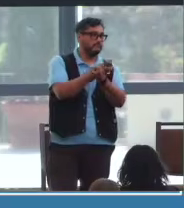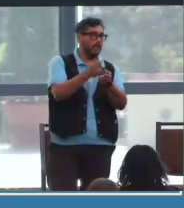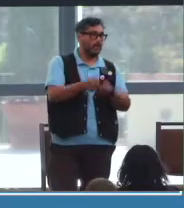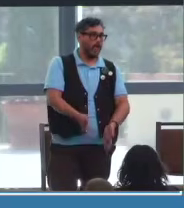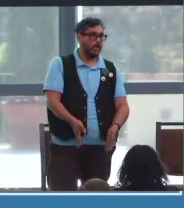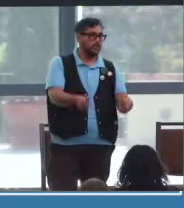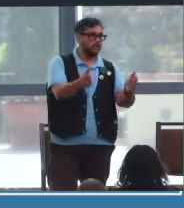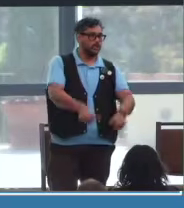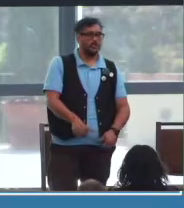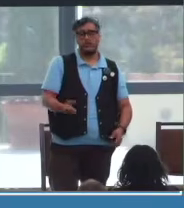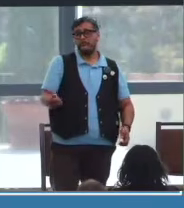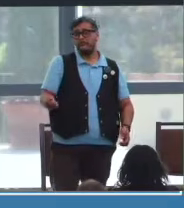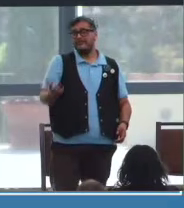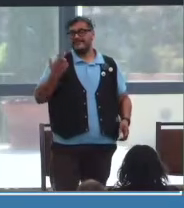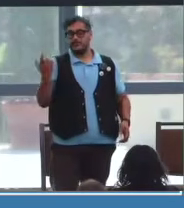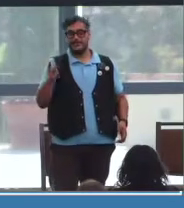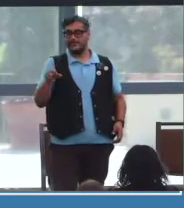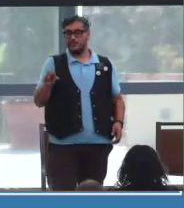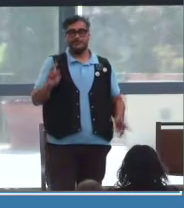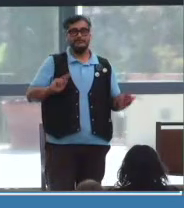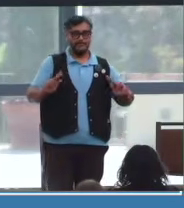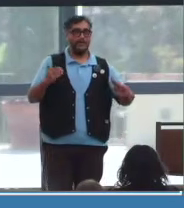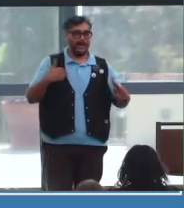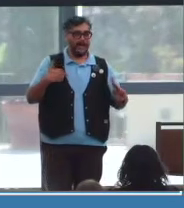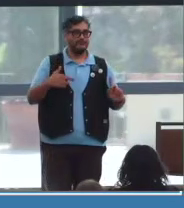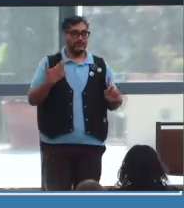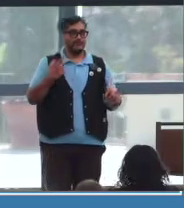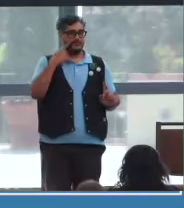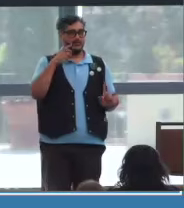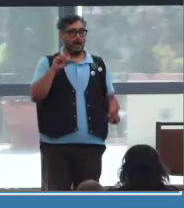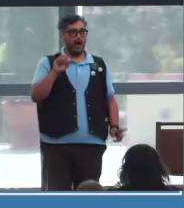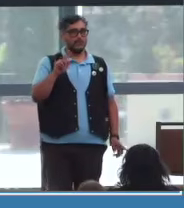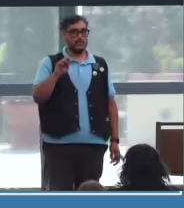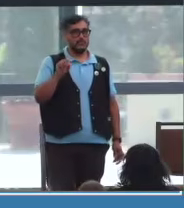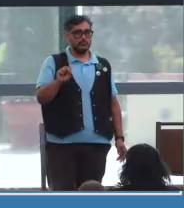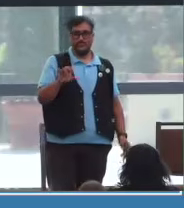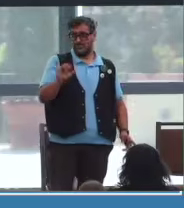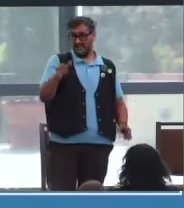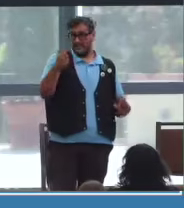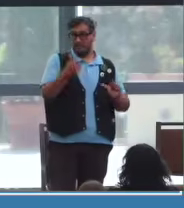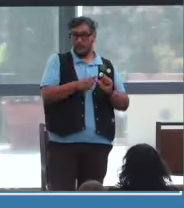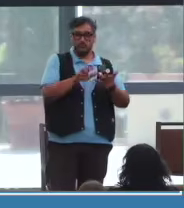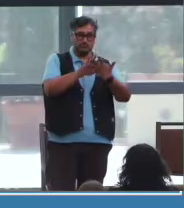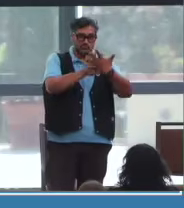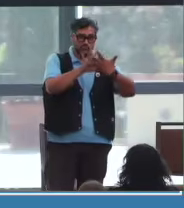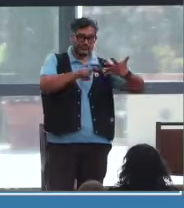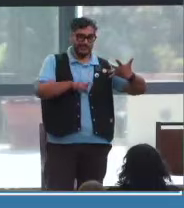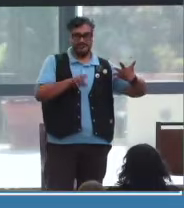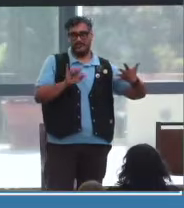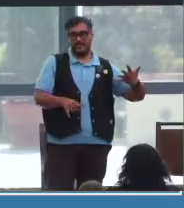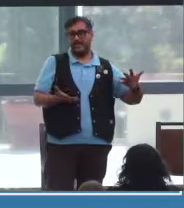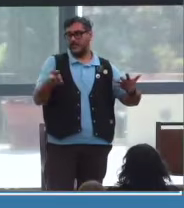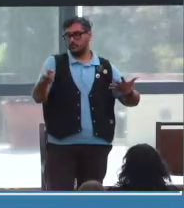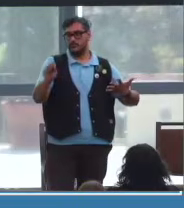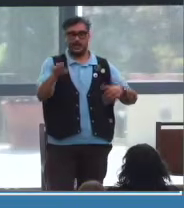reasons why lupus patients can be even at higher risk of osteoporosis. And so it's important to remember to get screened for that. And you can